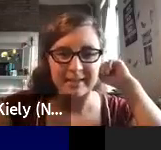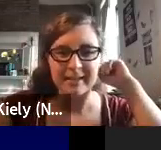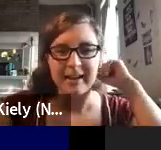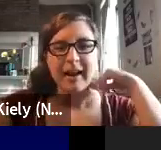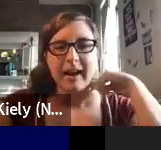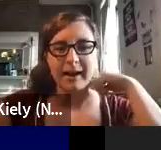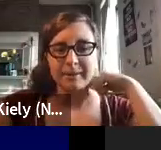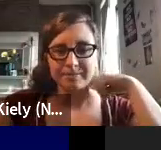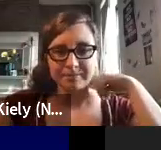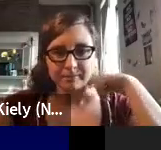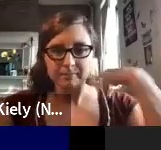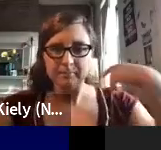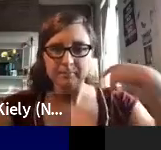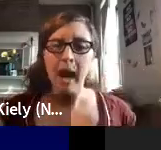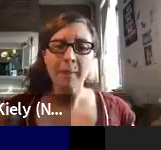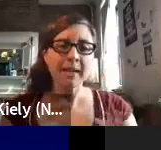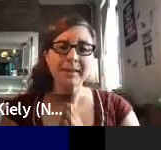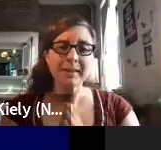being here.